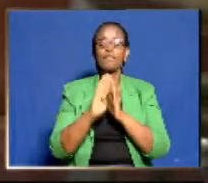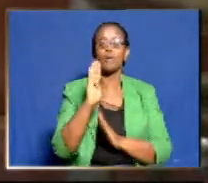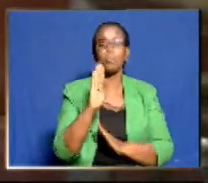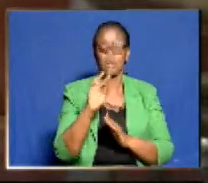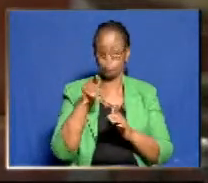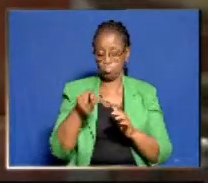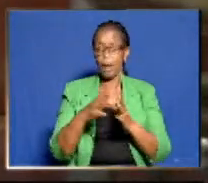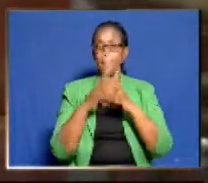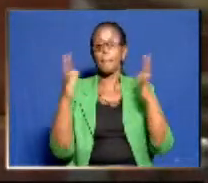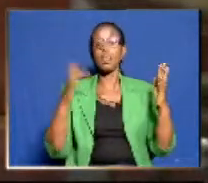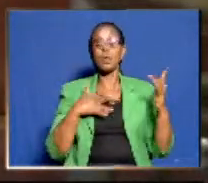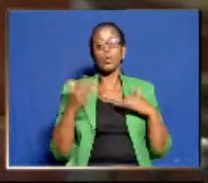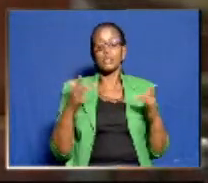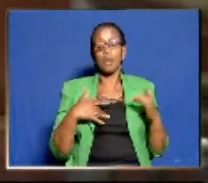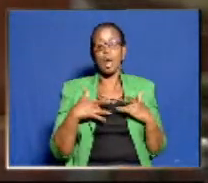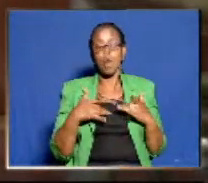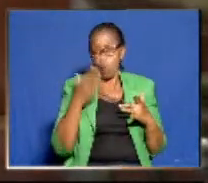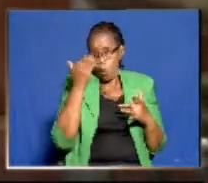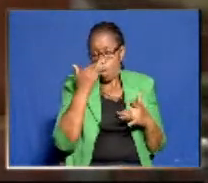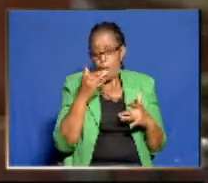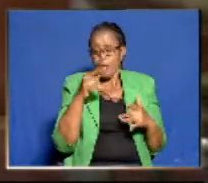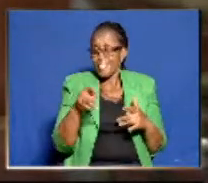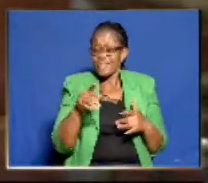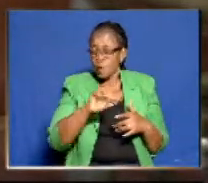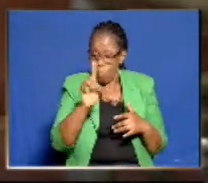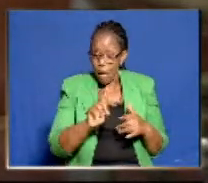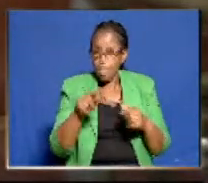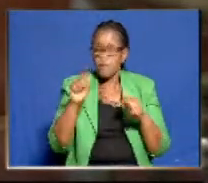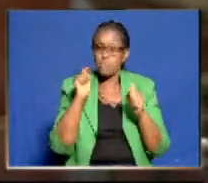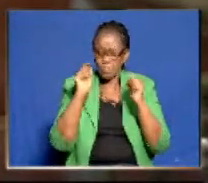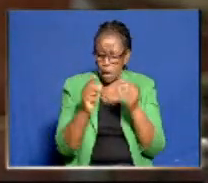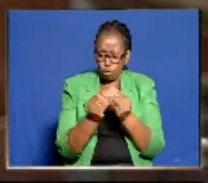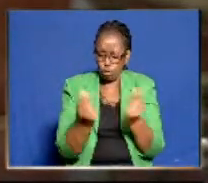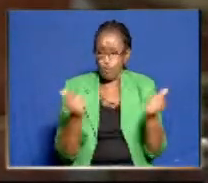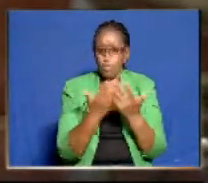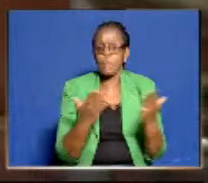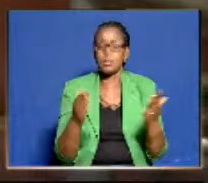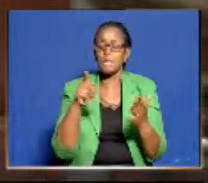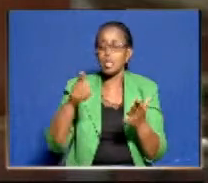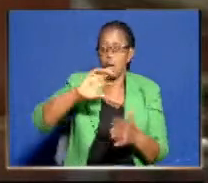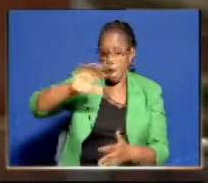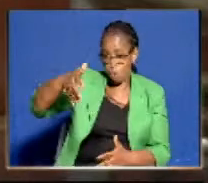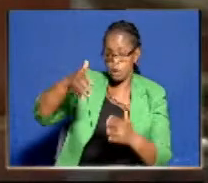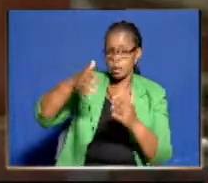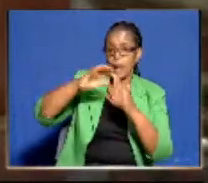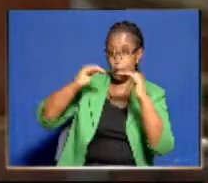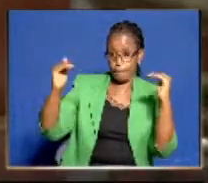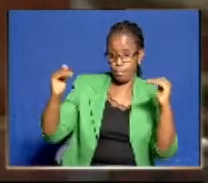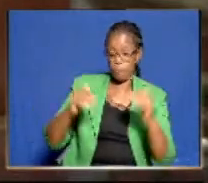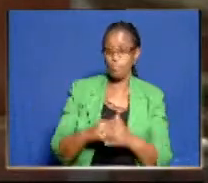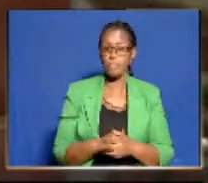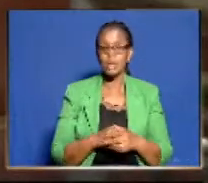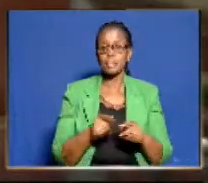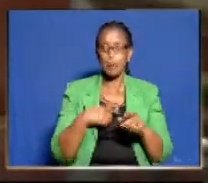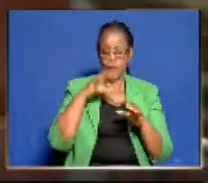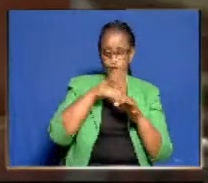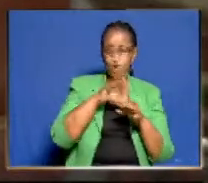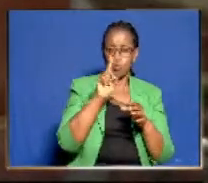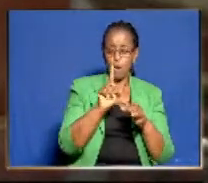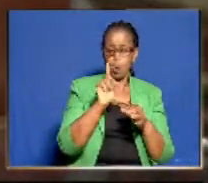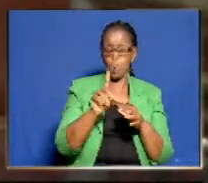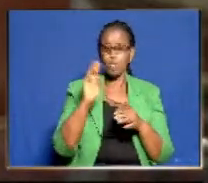concern, because this is where they'll be able to deal with issues at the counties. And also vote 112, the Ministry of Lands and Physical